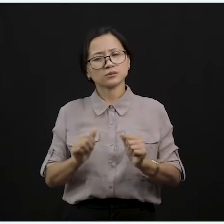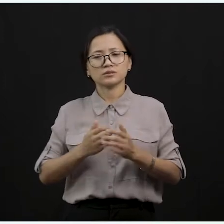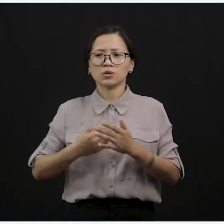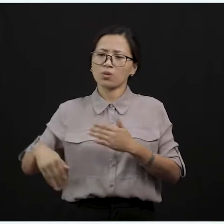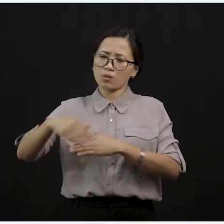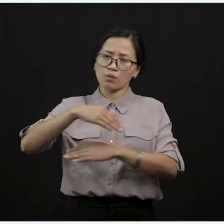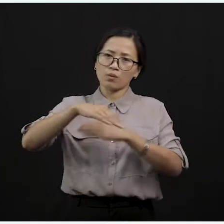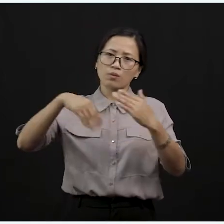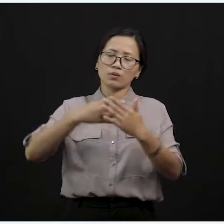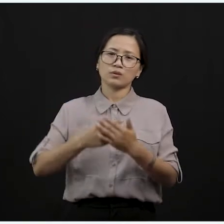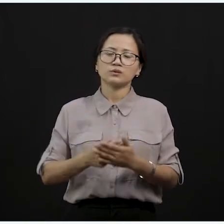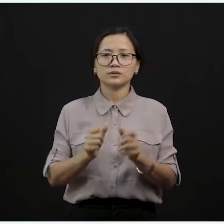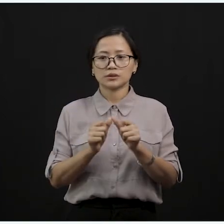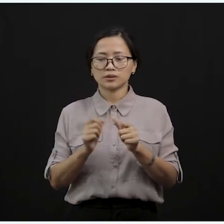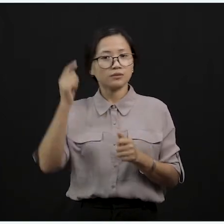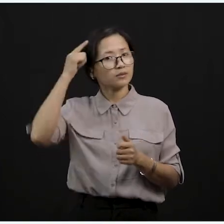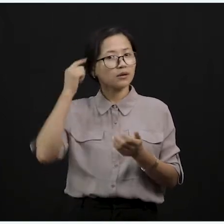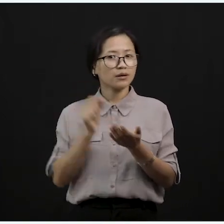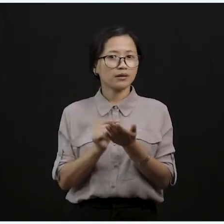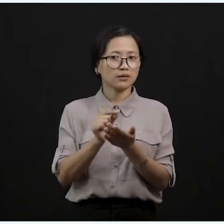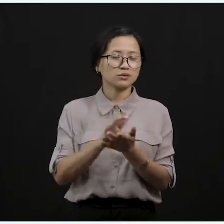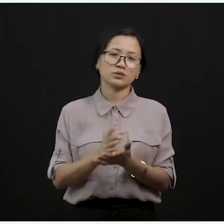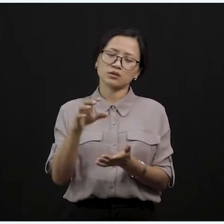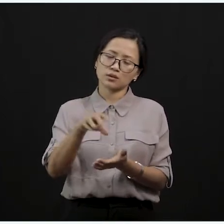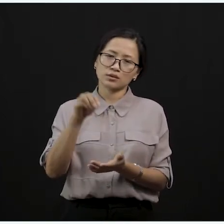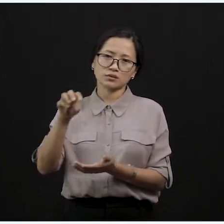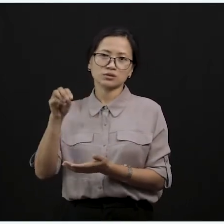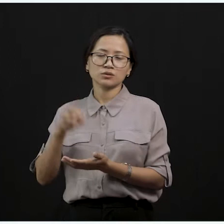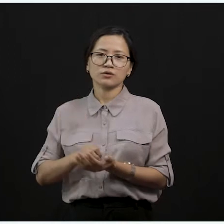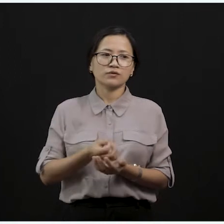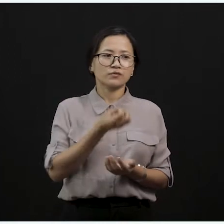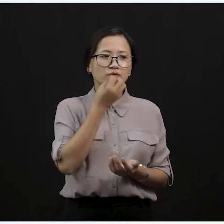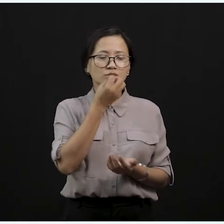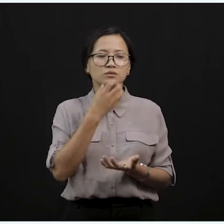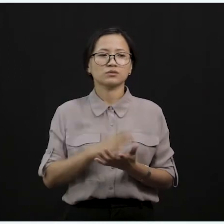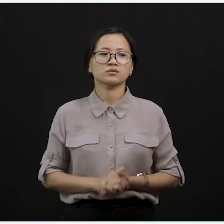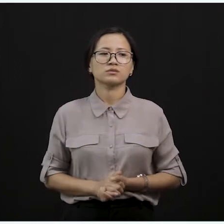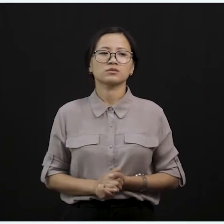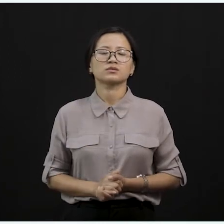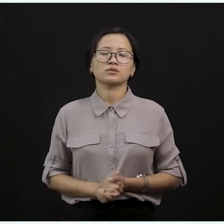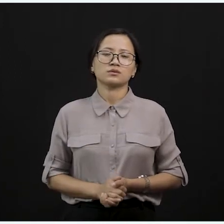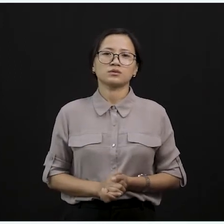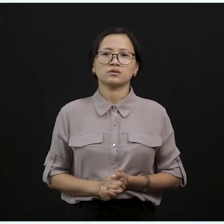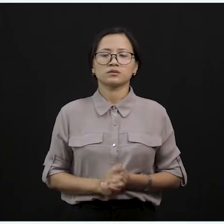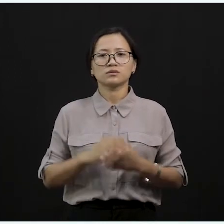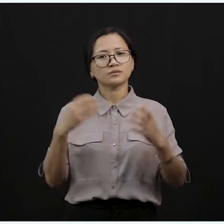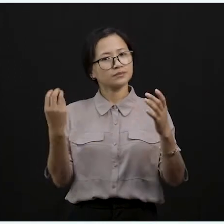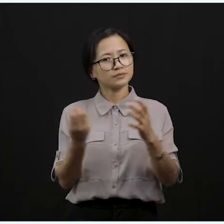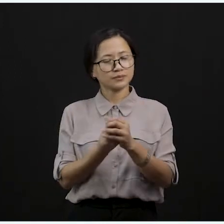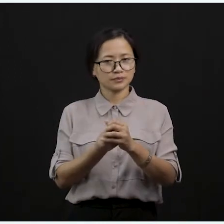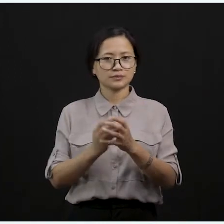all the ants were working hard. They were collecting food. So you can see how they're collecting all this food